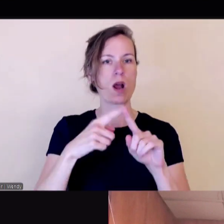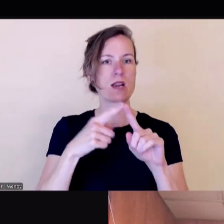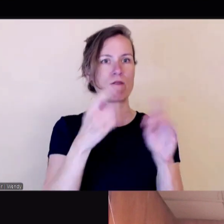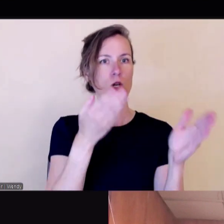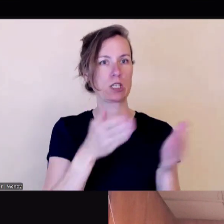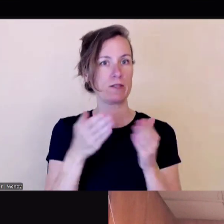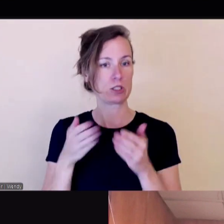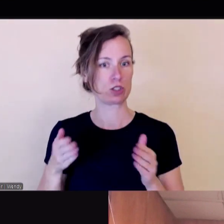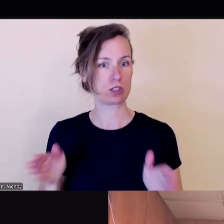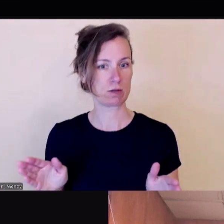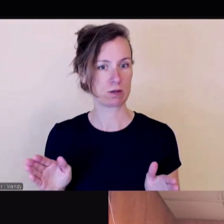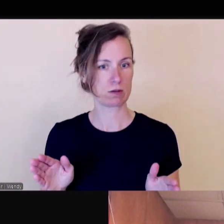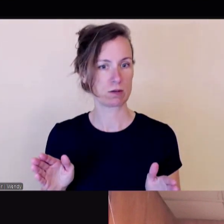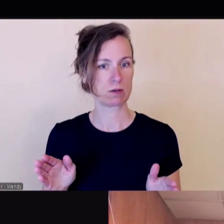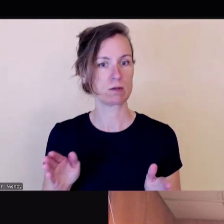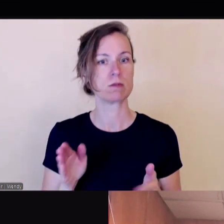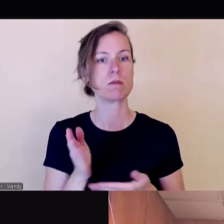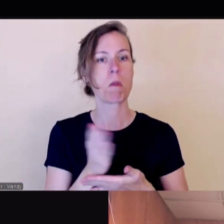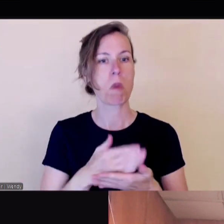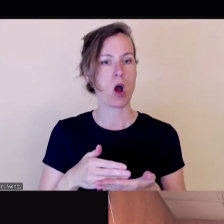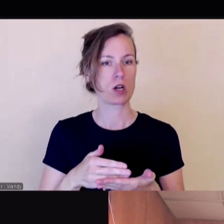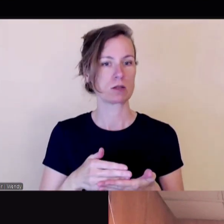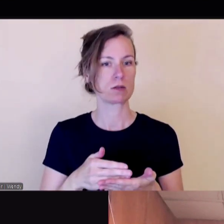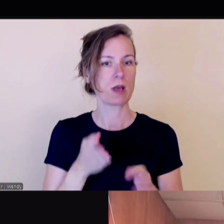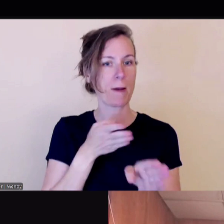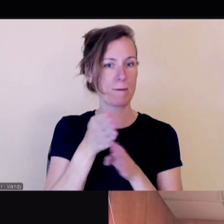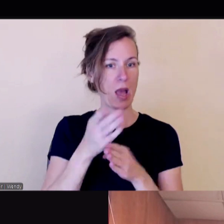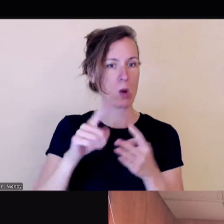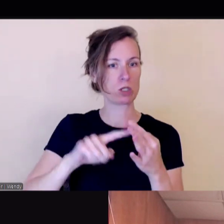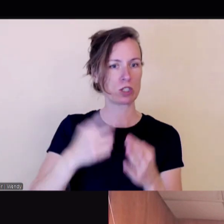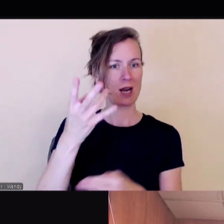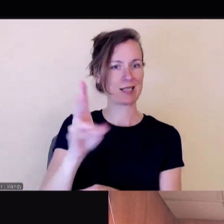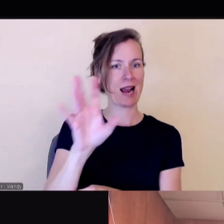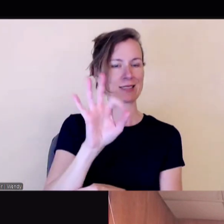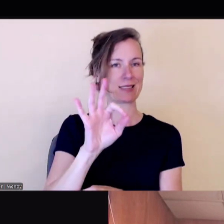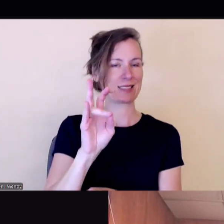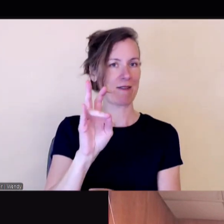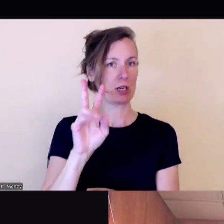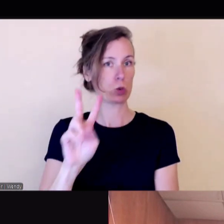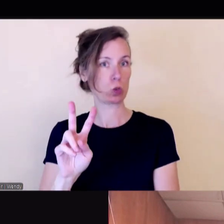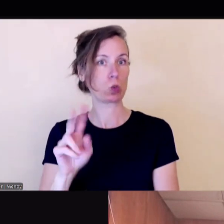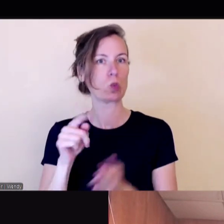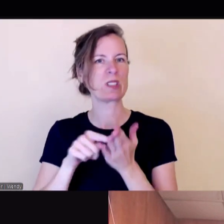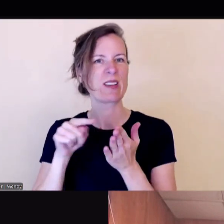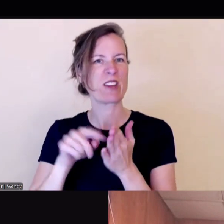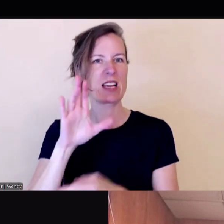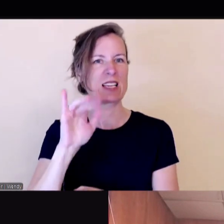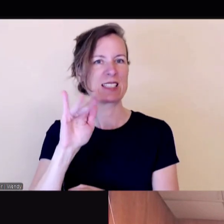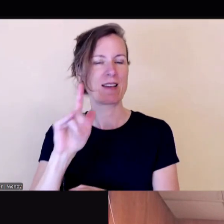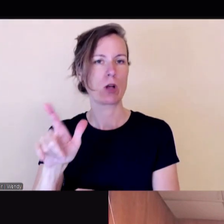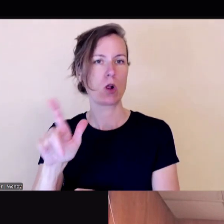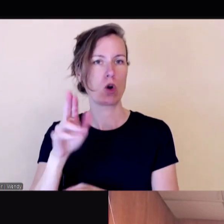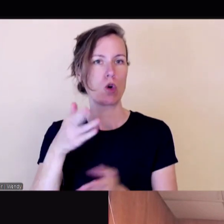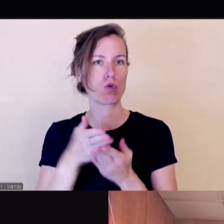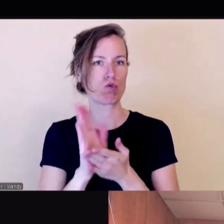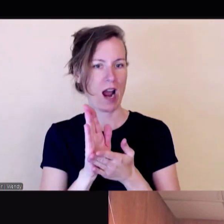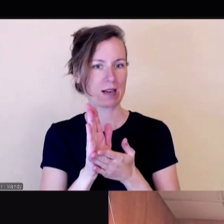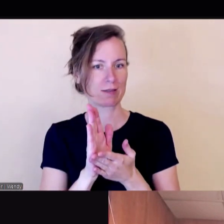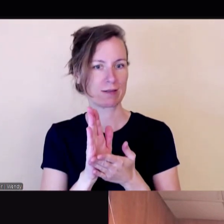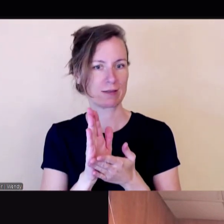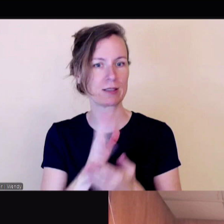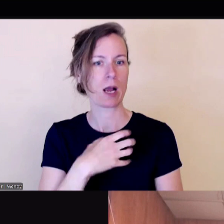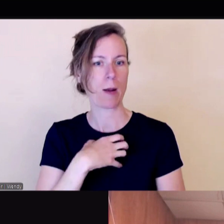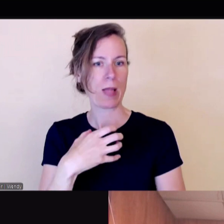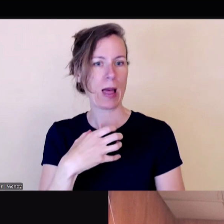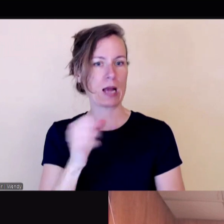investigating complaints of civil rights discrimination. And so that's things like age, race, national origin,